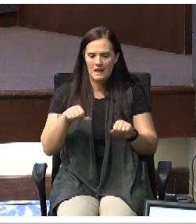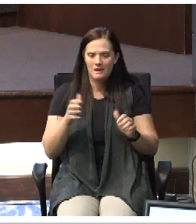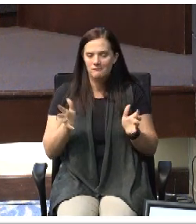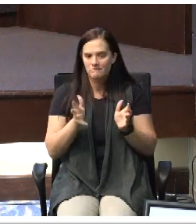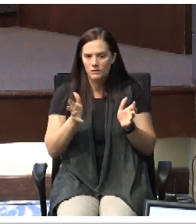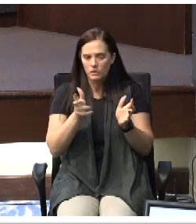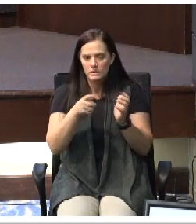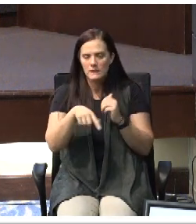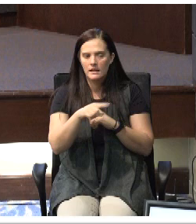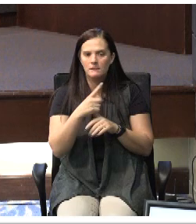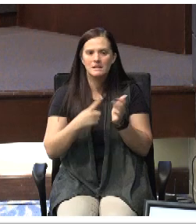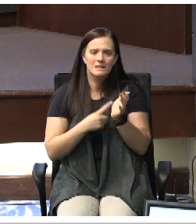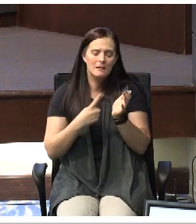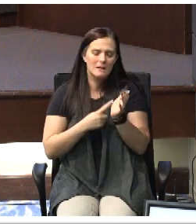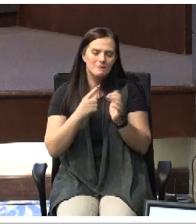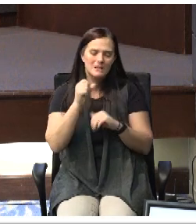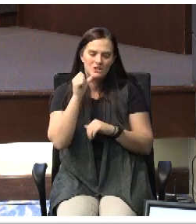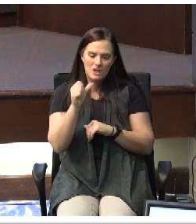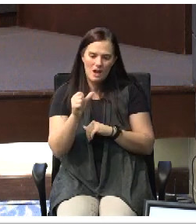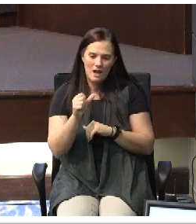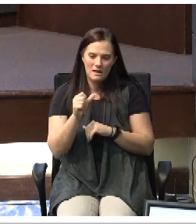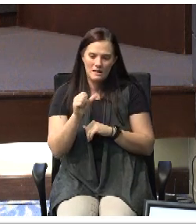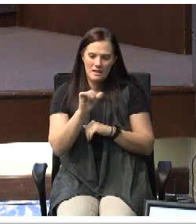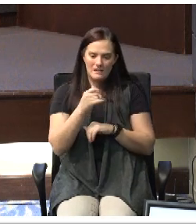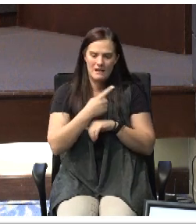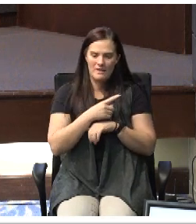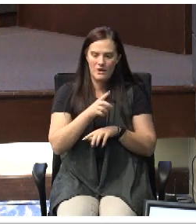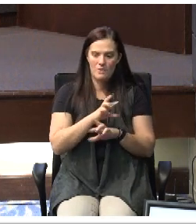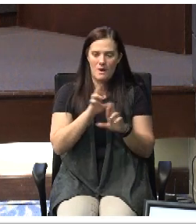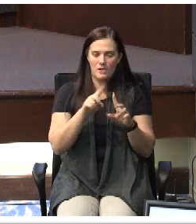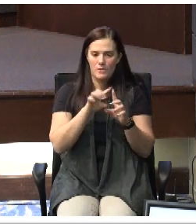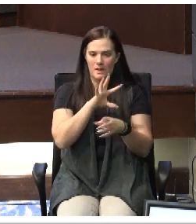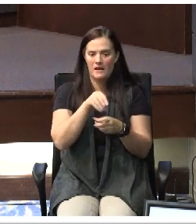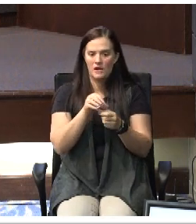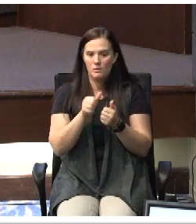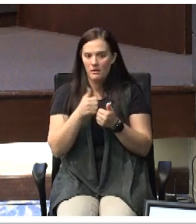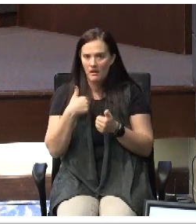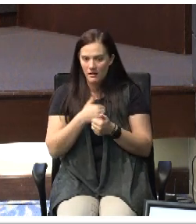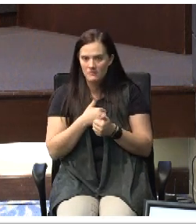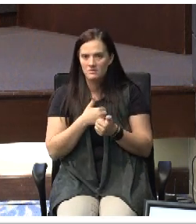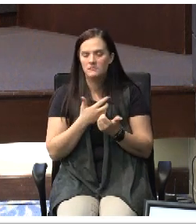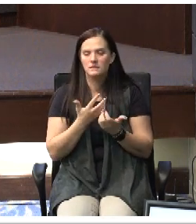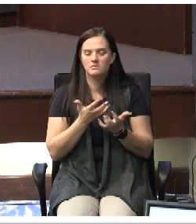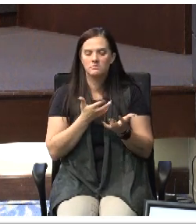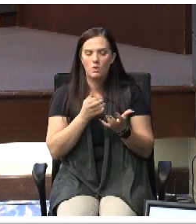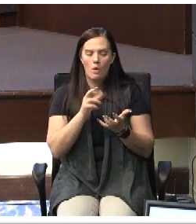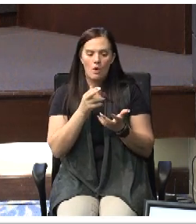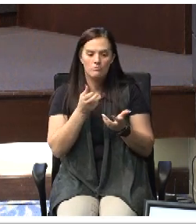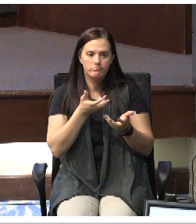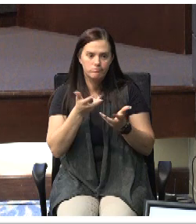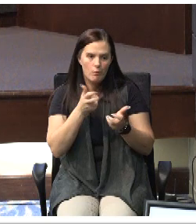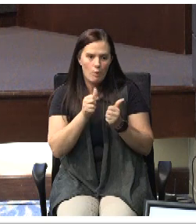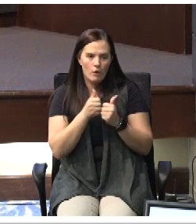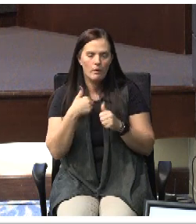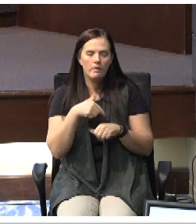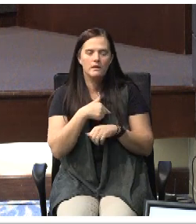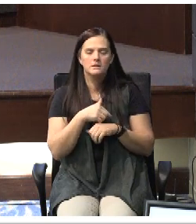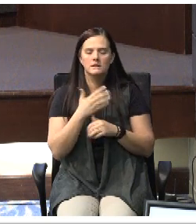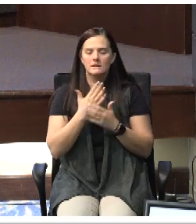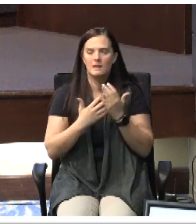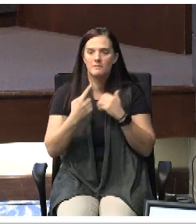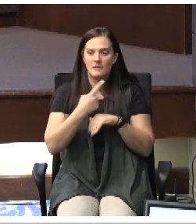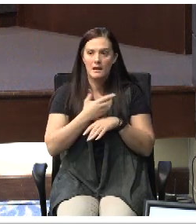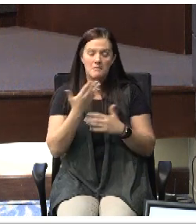them. Sometimes it's not the day that they're ready to engage with us or want to work with us, and then